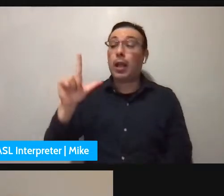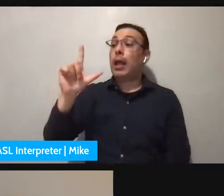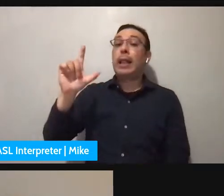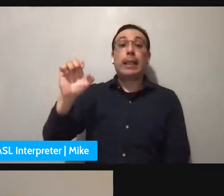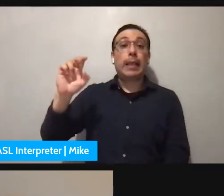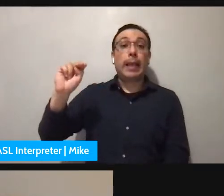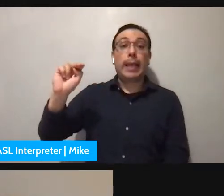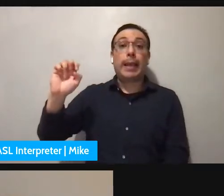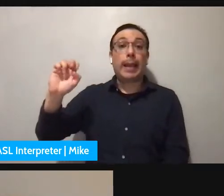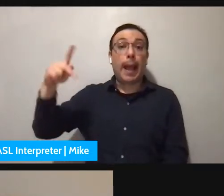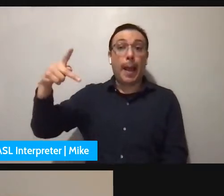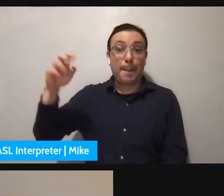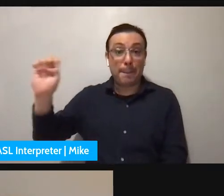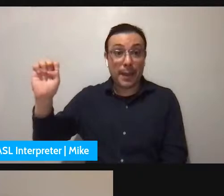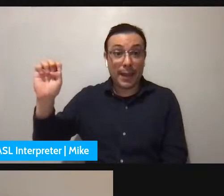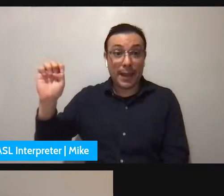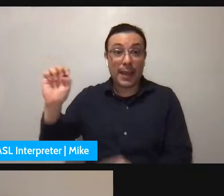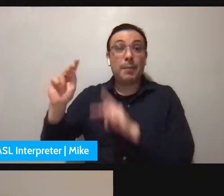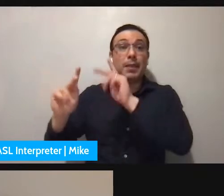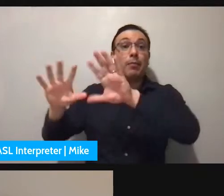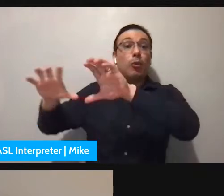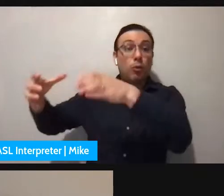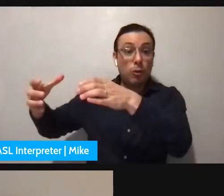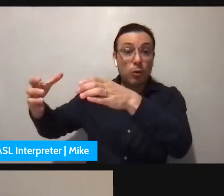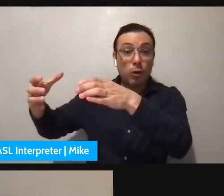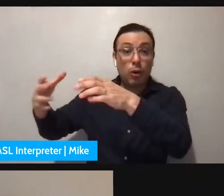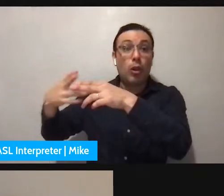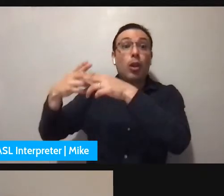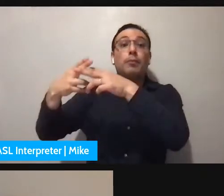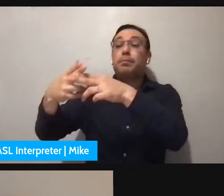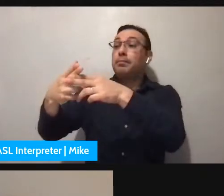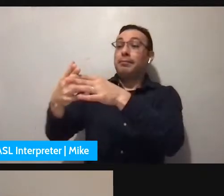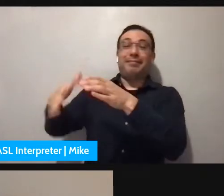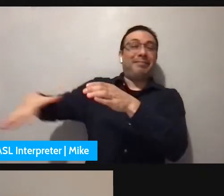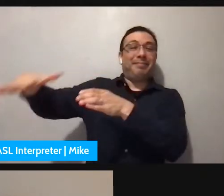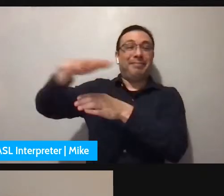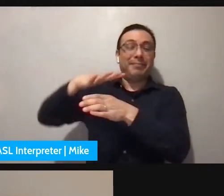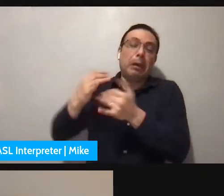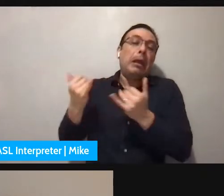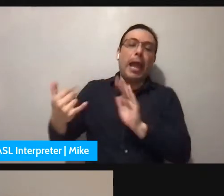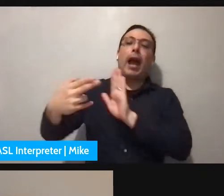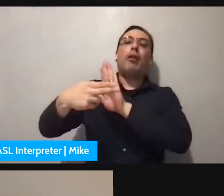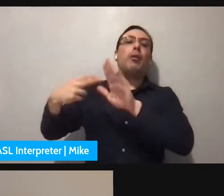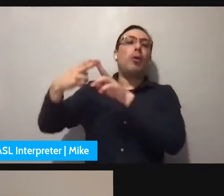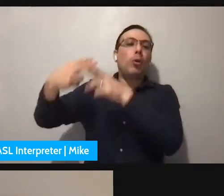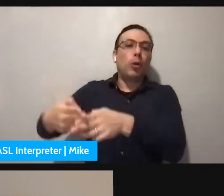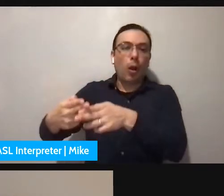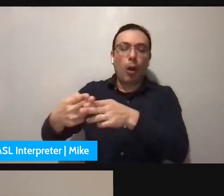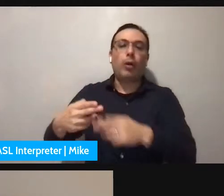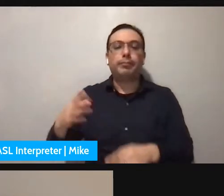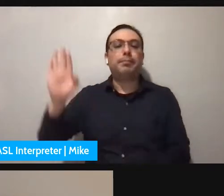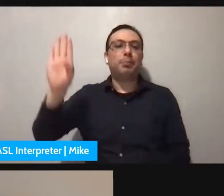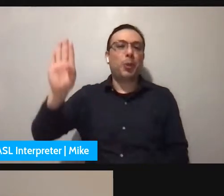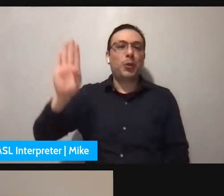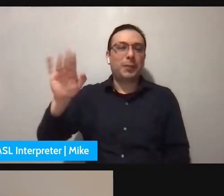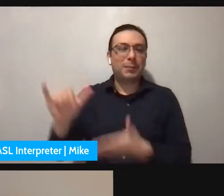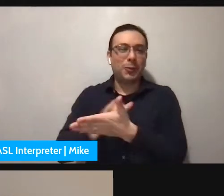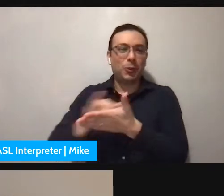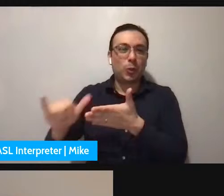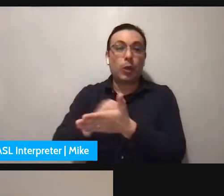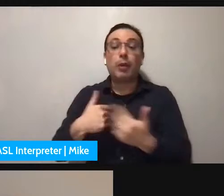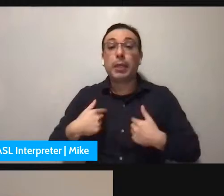people, also known or now known as Brooklyn, New York. And I am a caramel complexion, black